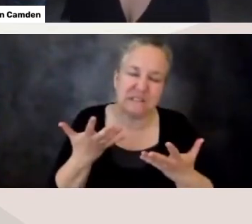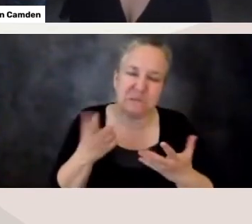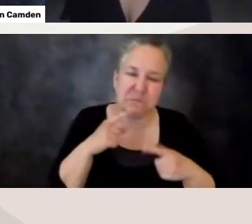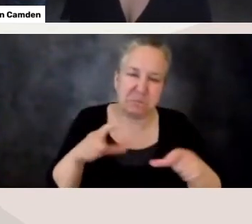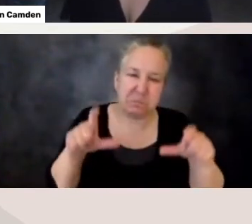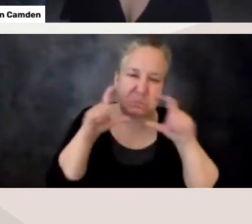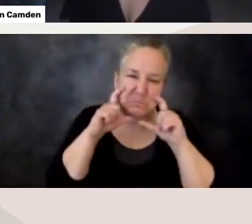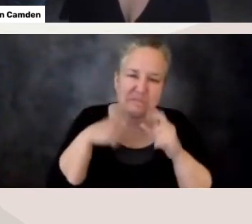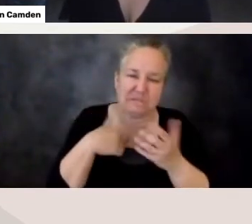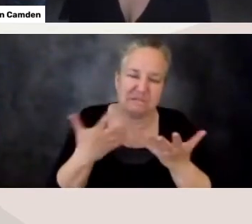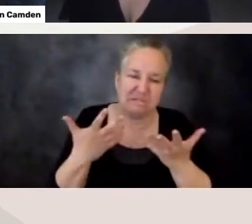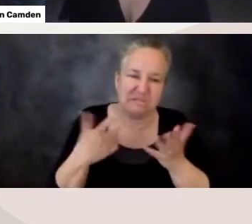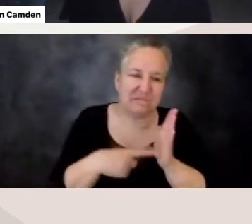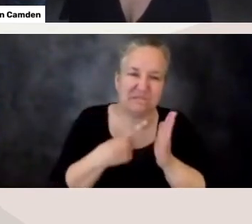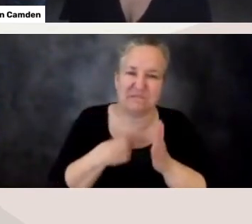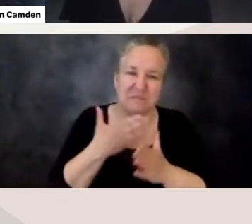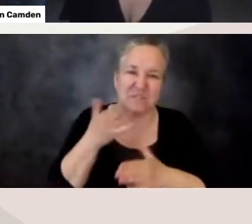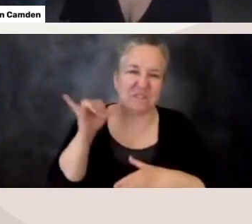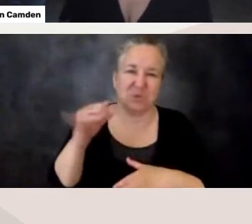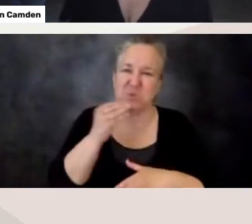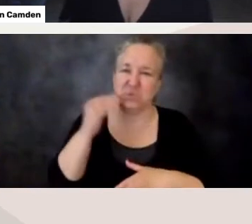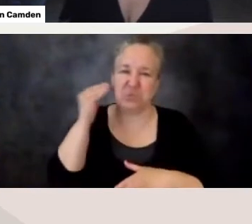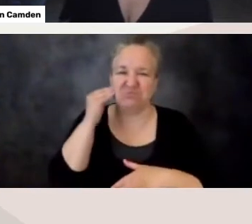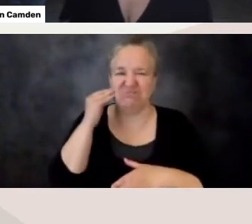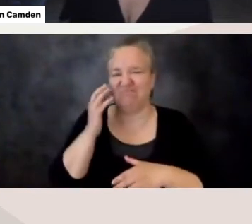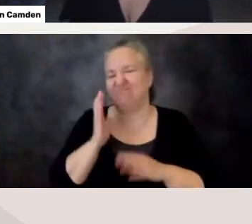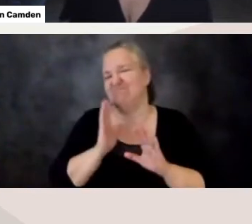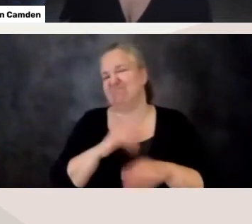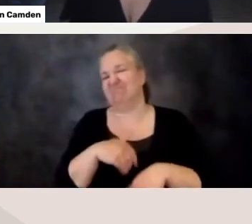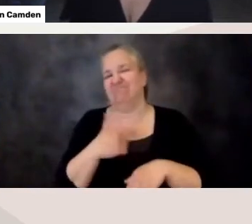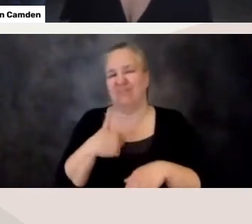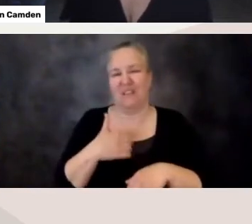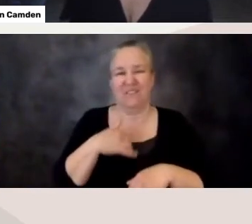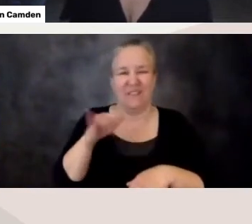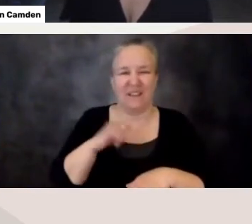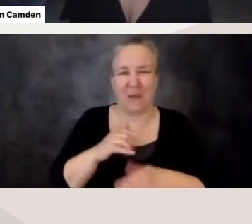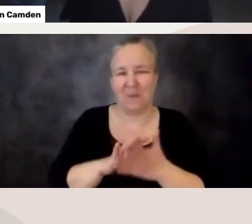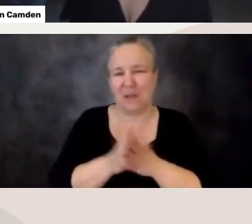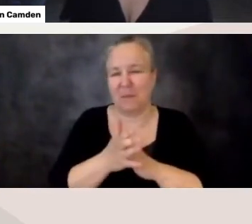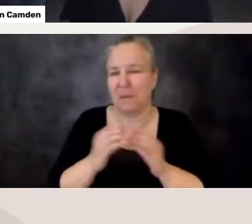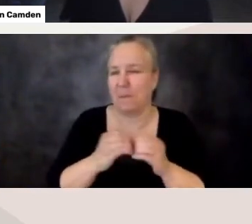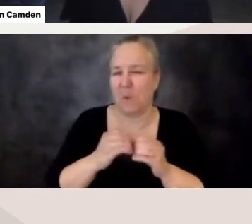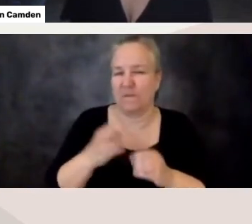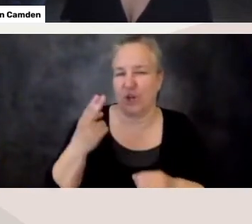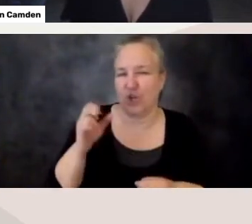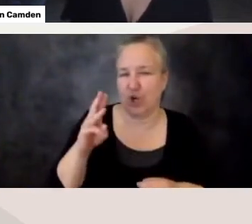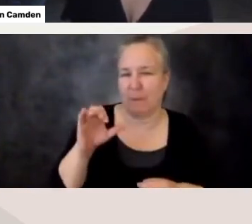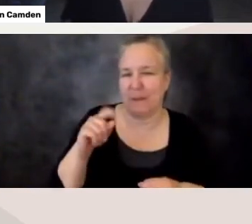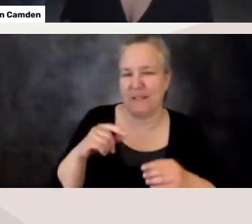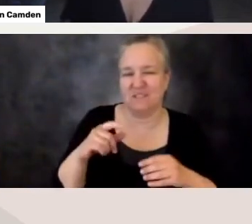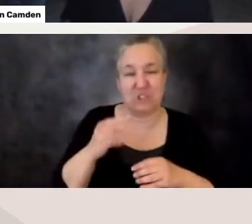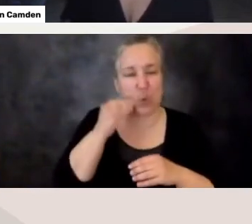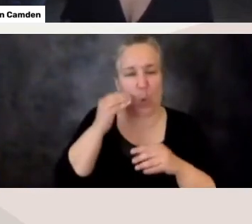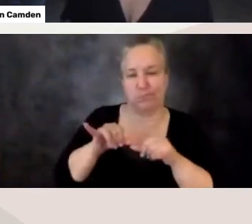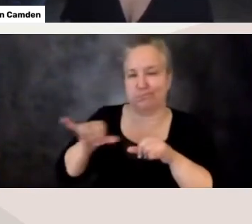sometimes it's just easier to stay home. And, I feel like I'm becoming a little bit more of a hermit through some of